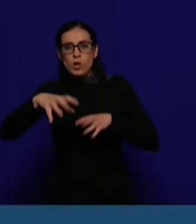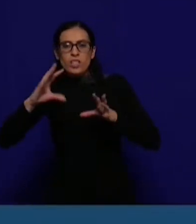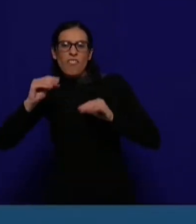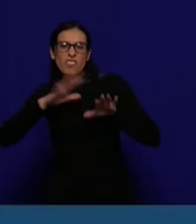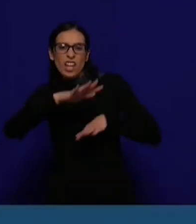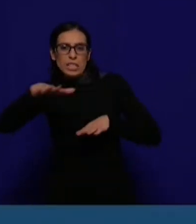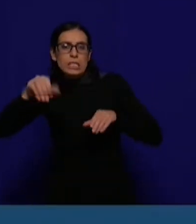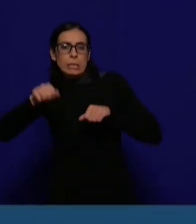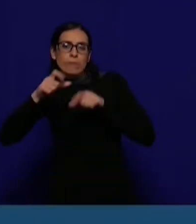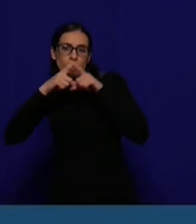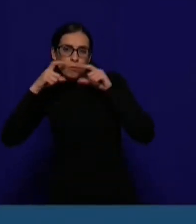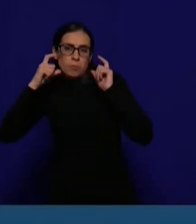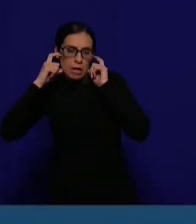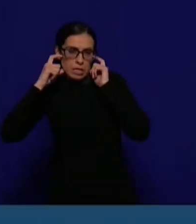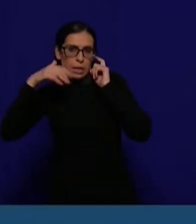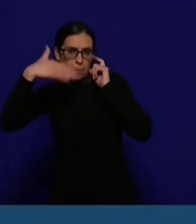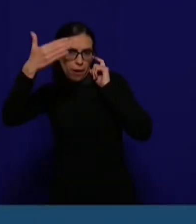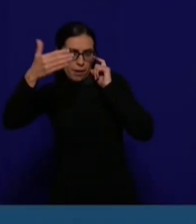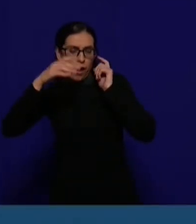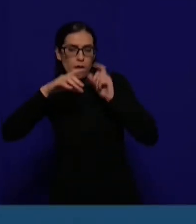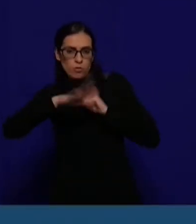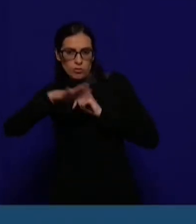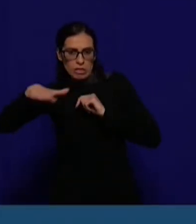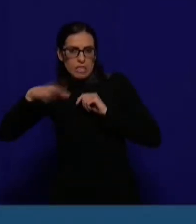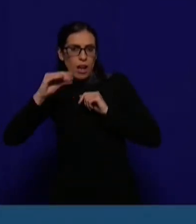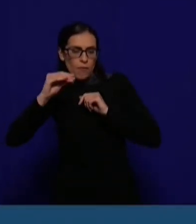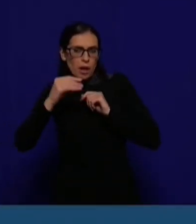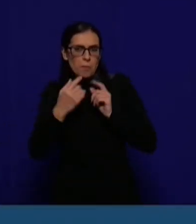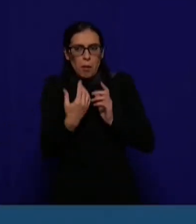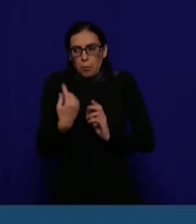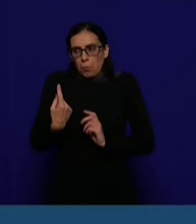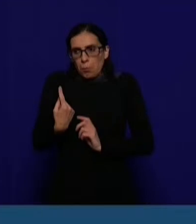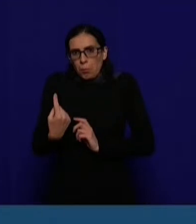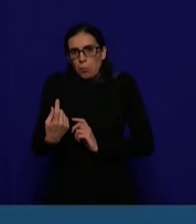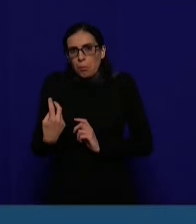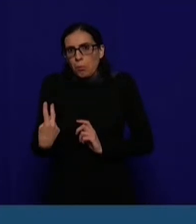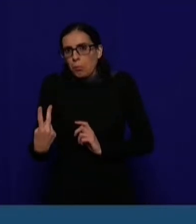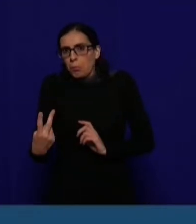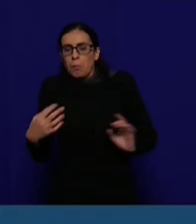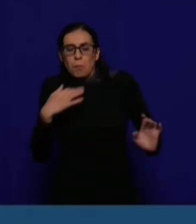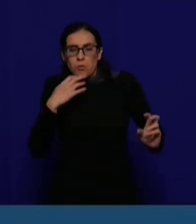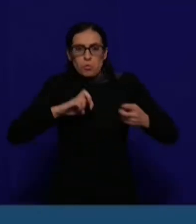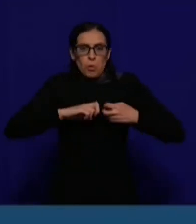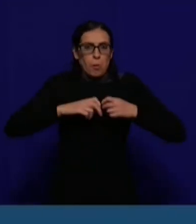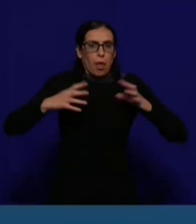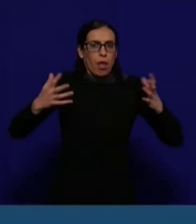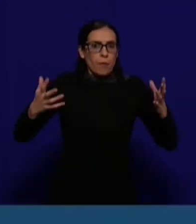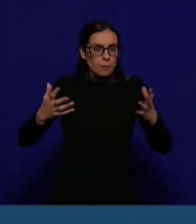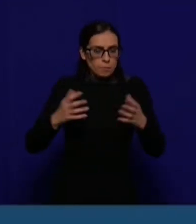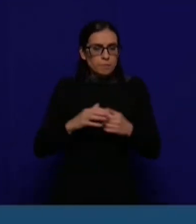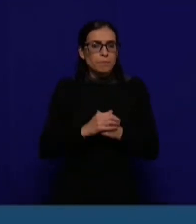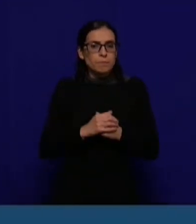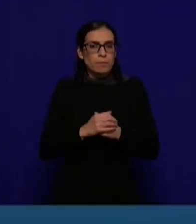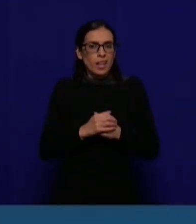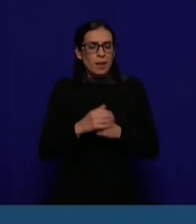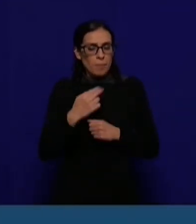also saying it's going to revise its guidelines. So I know Malta has these